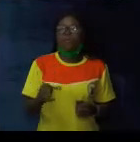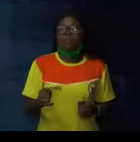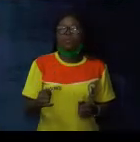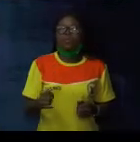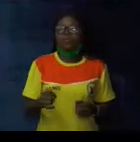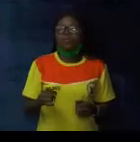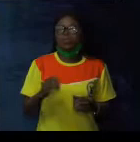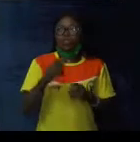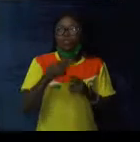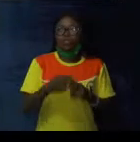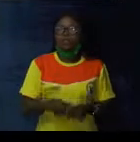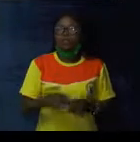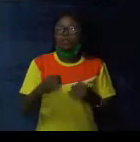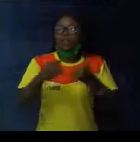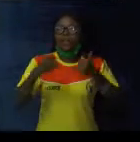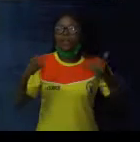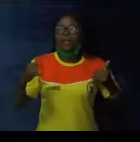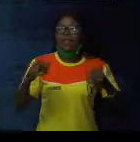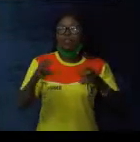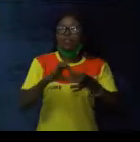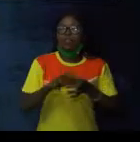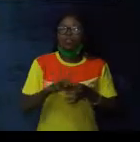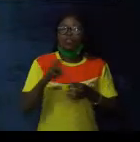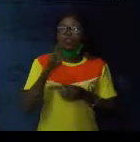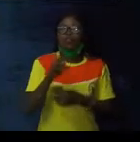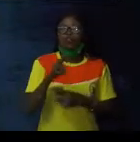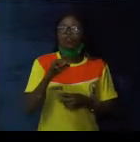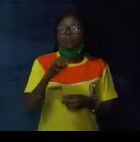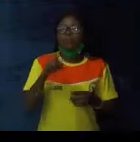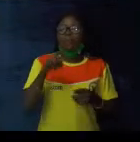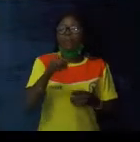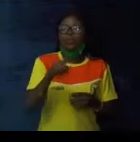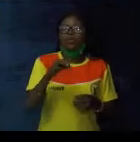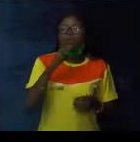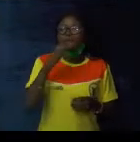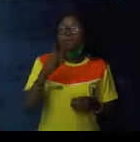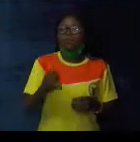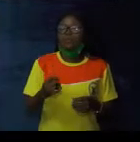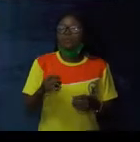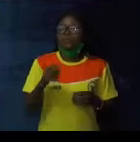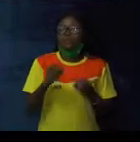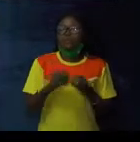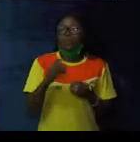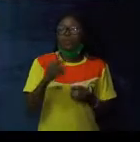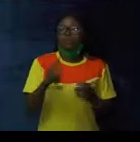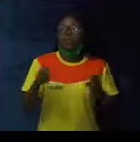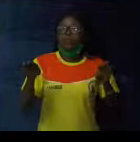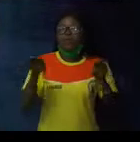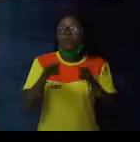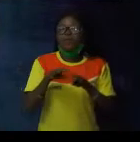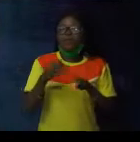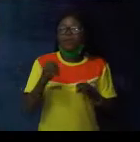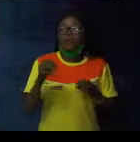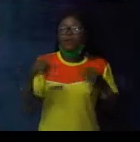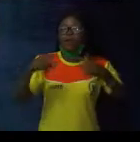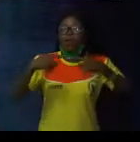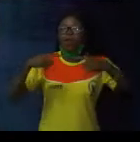joining 2 points is a straight line. That's option 1. Option 2. Vertically opposite angles are